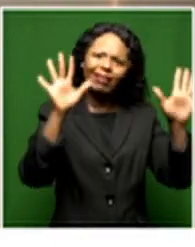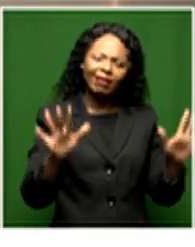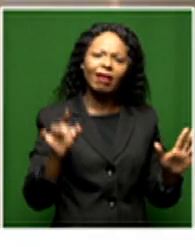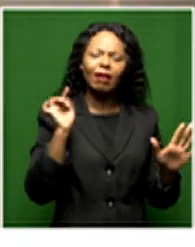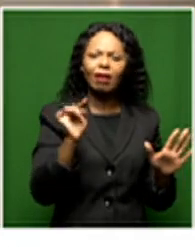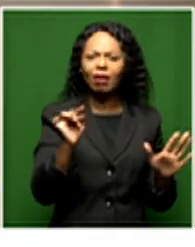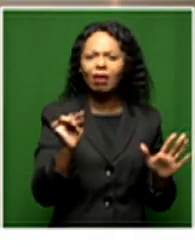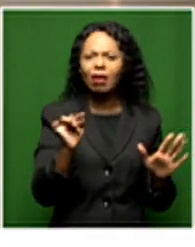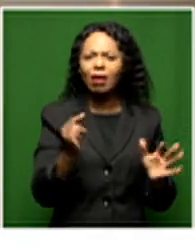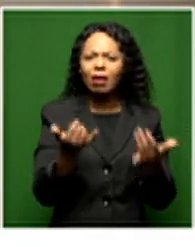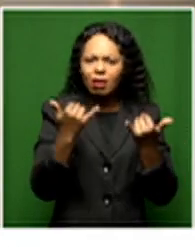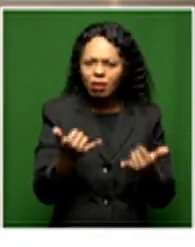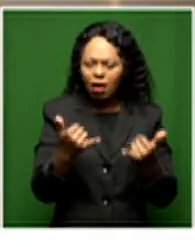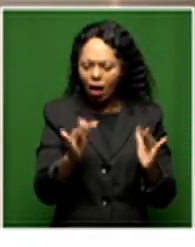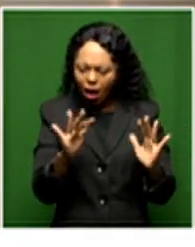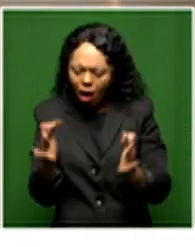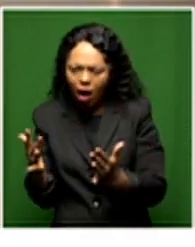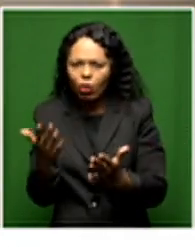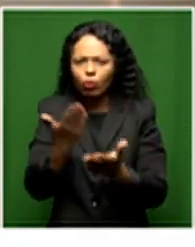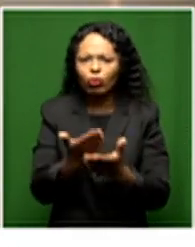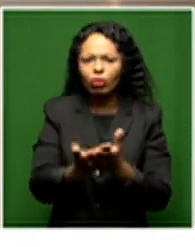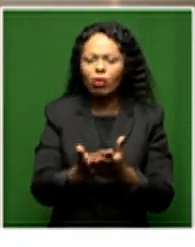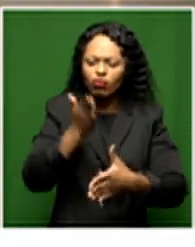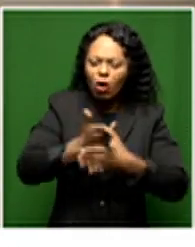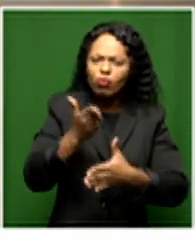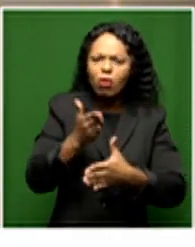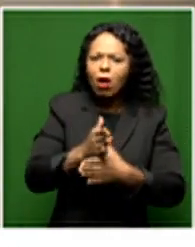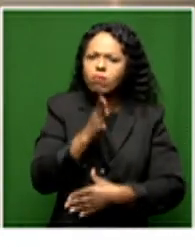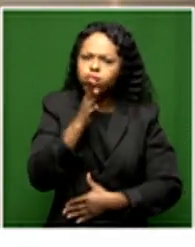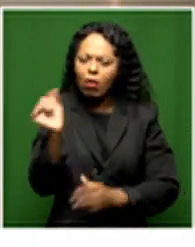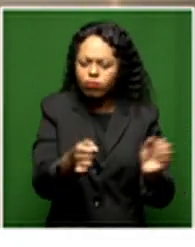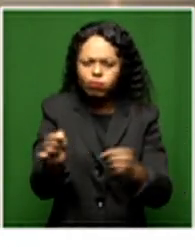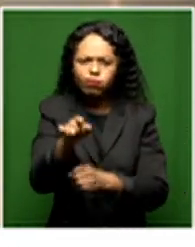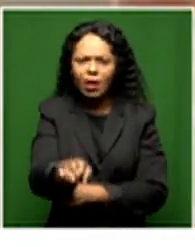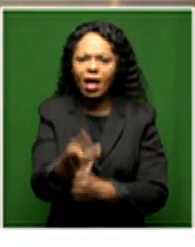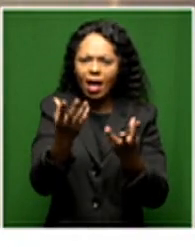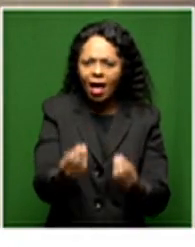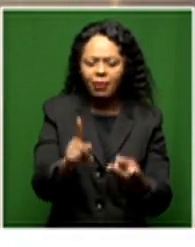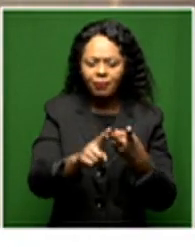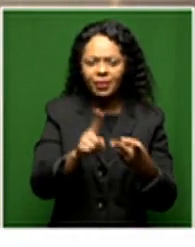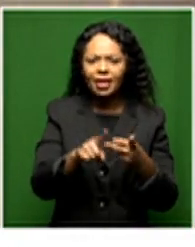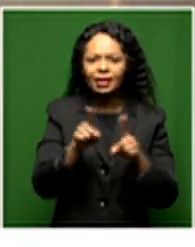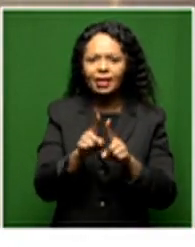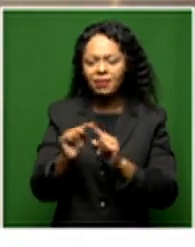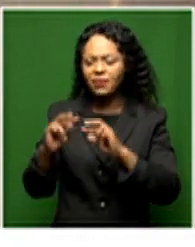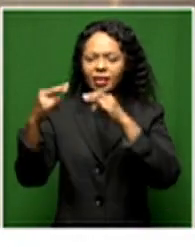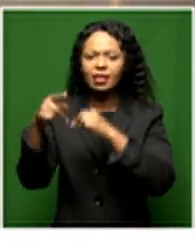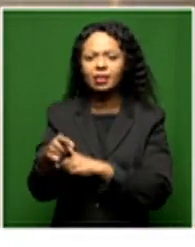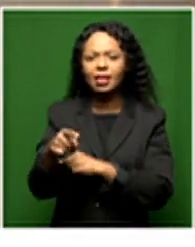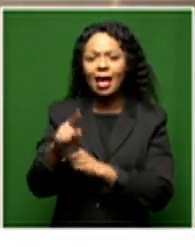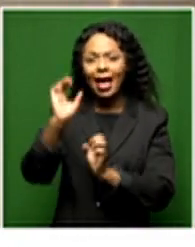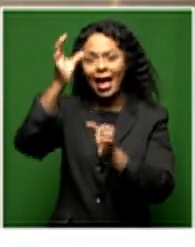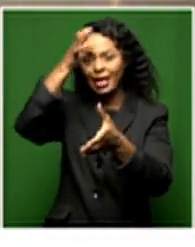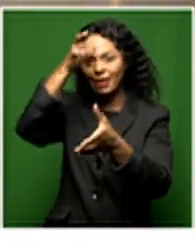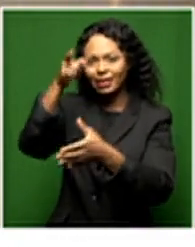how are we going to get dominance in terms of the volume of the labor force versus dominance in terms of the expertise of the labor force. And that's